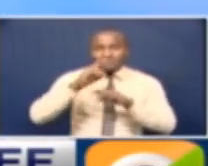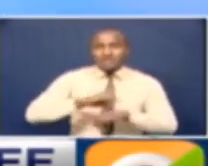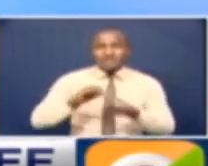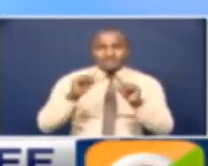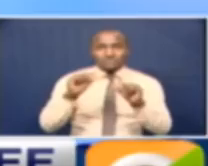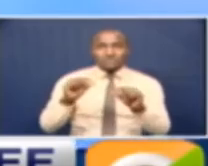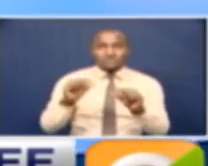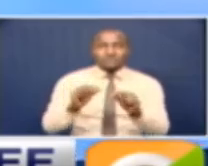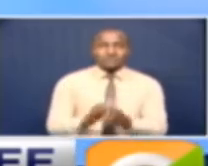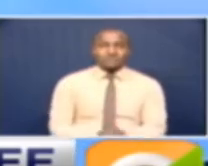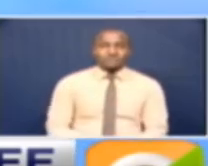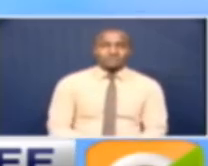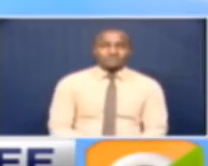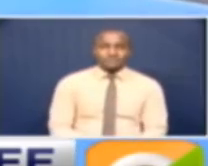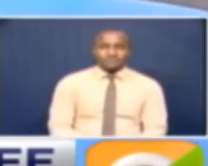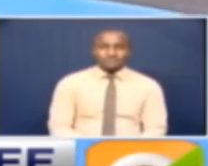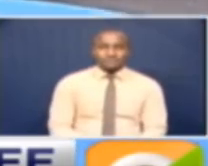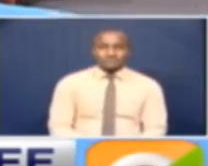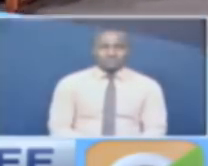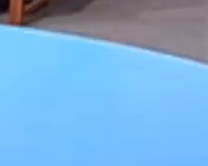back in a moment.